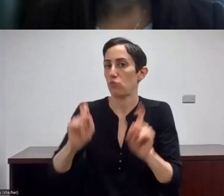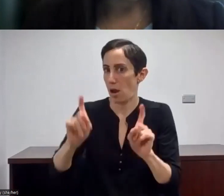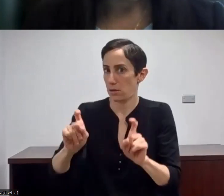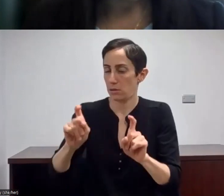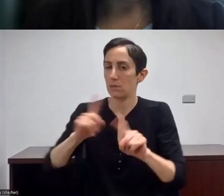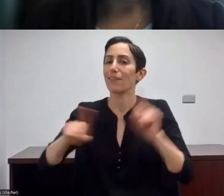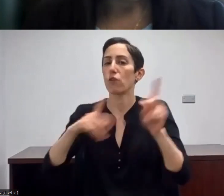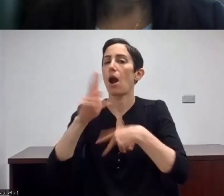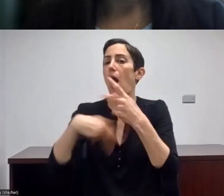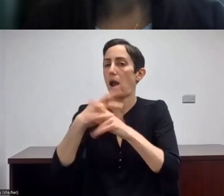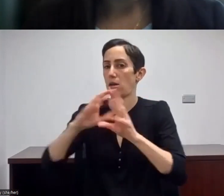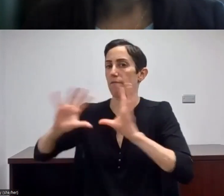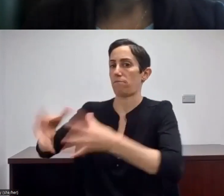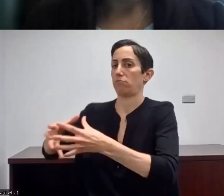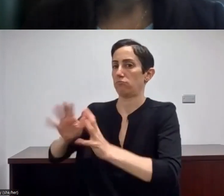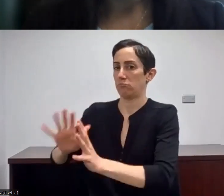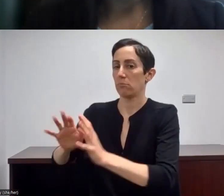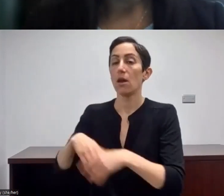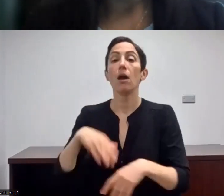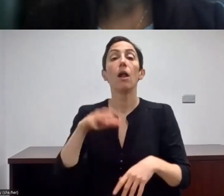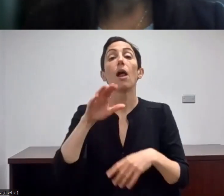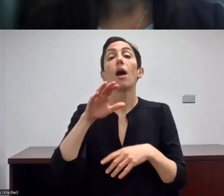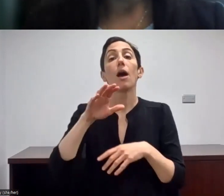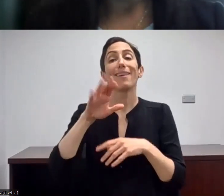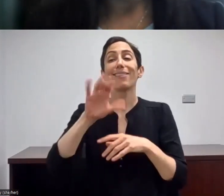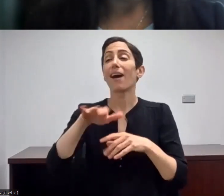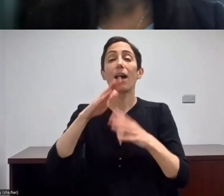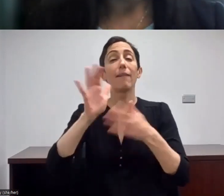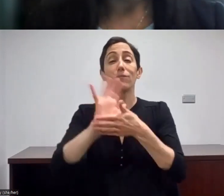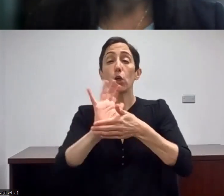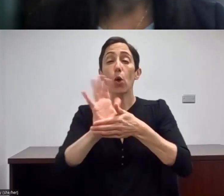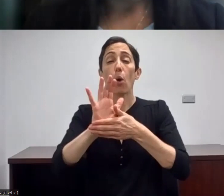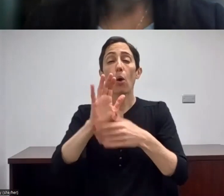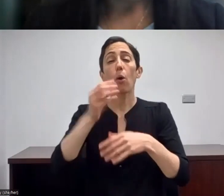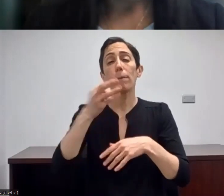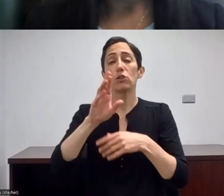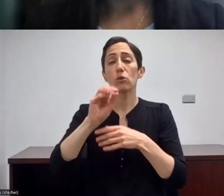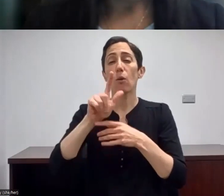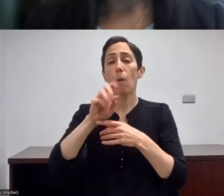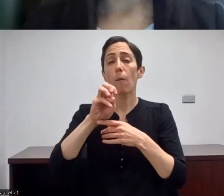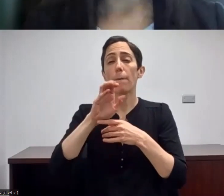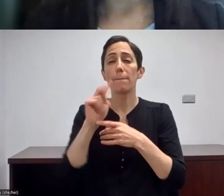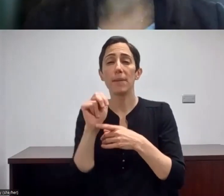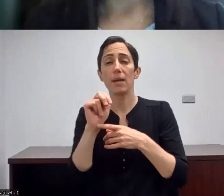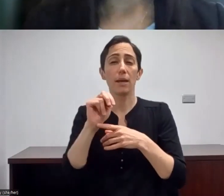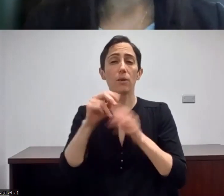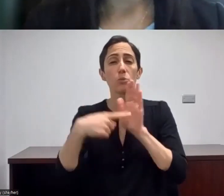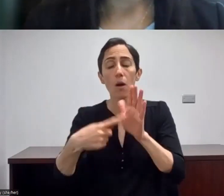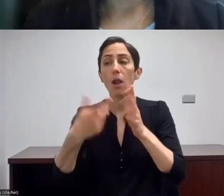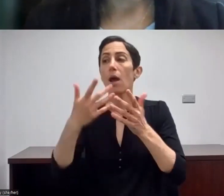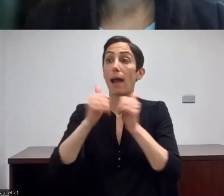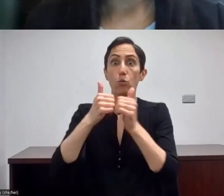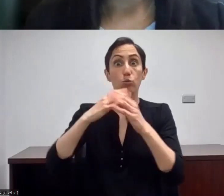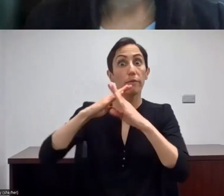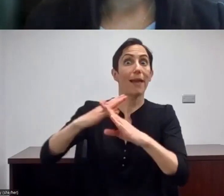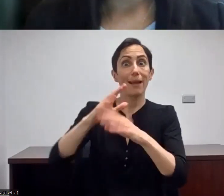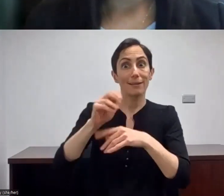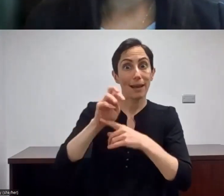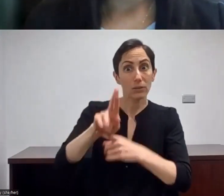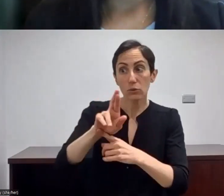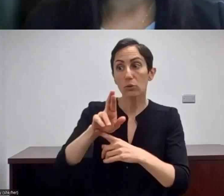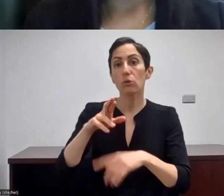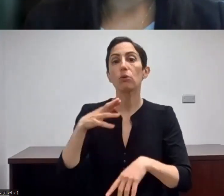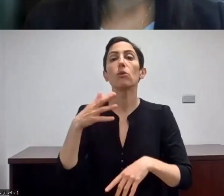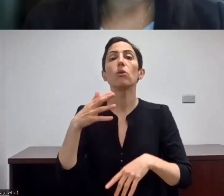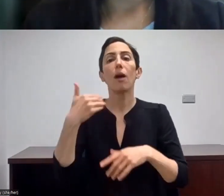about prevention through the video, how to prevent cancer from developing. There are trials looking at ways to